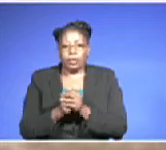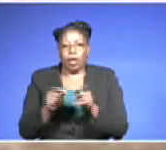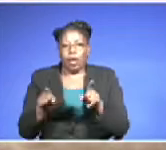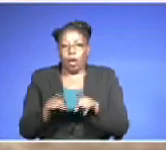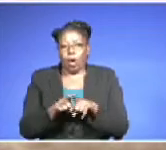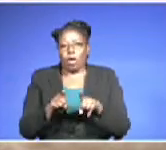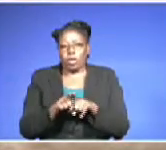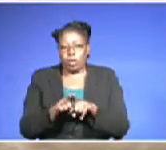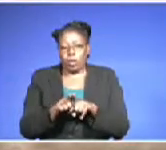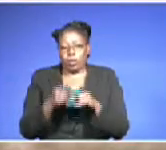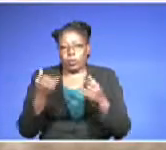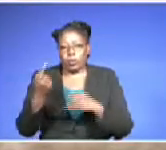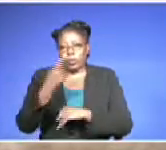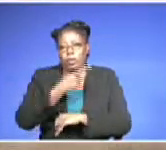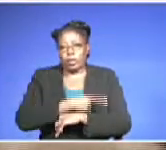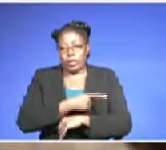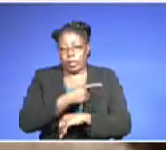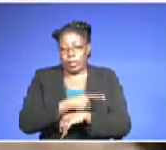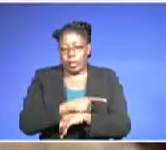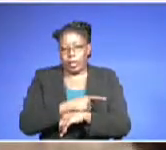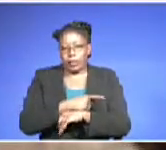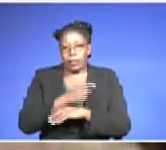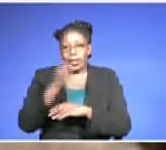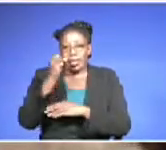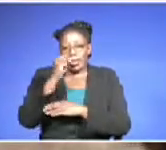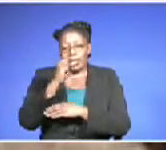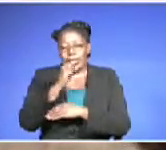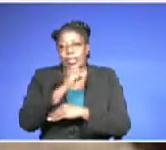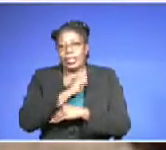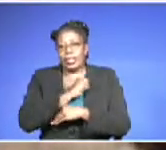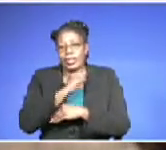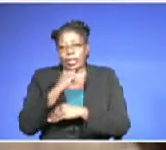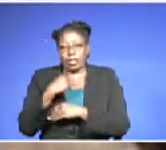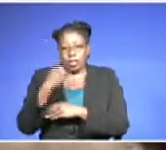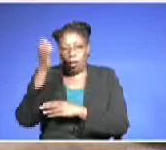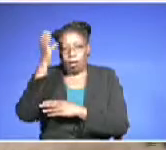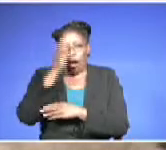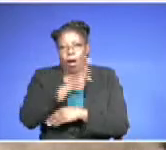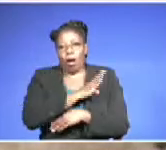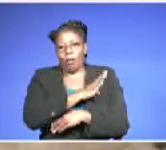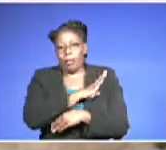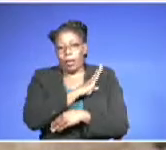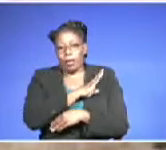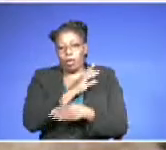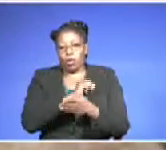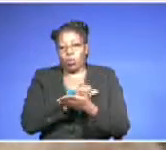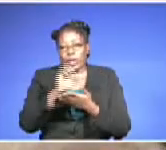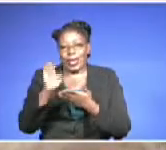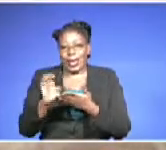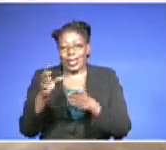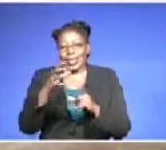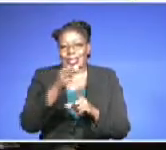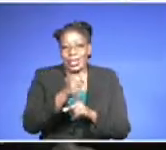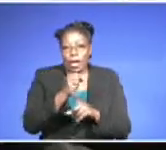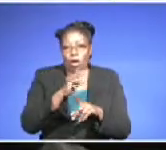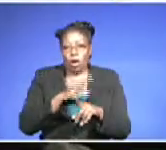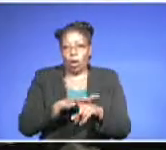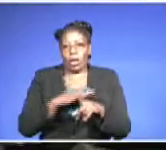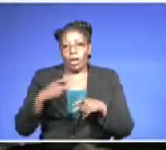Also during the proceedings today, Attorney General Senator the Honorable Carl Bethel condemned a weekend attack on a